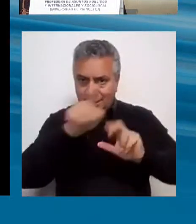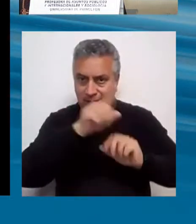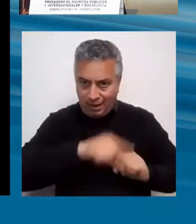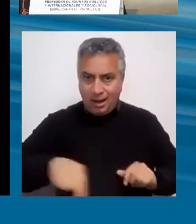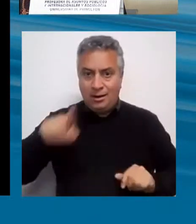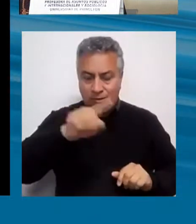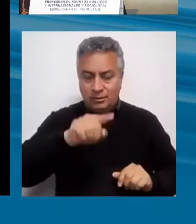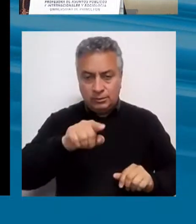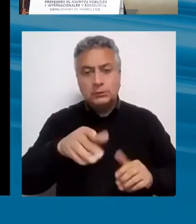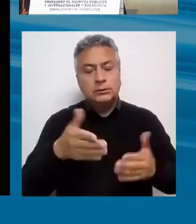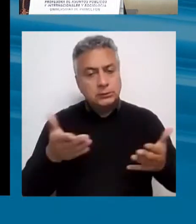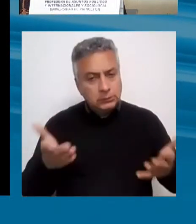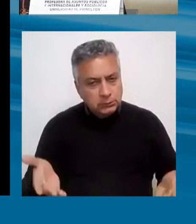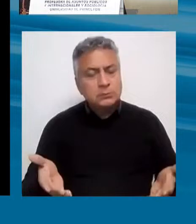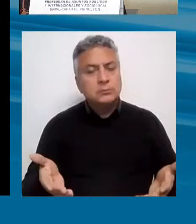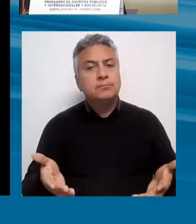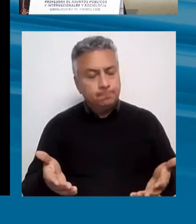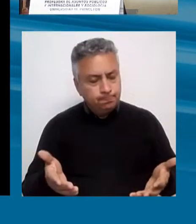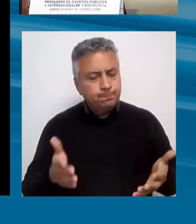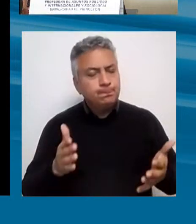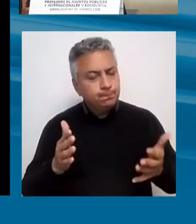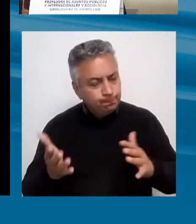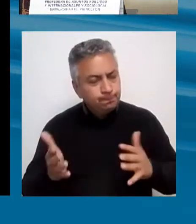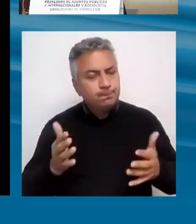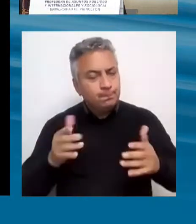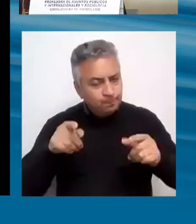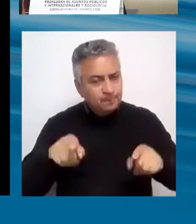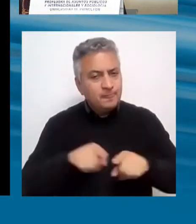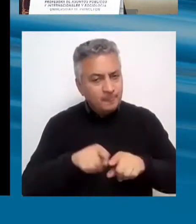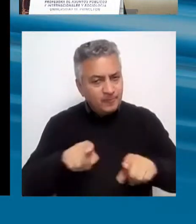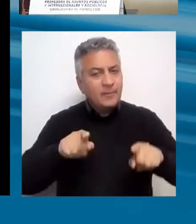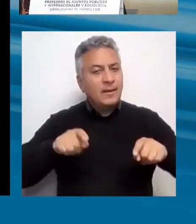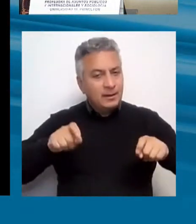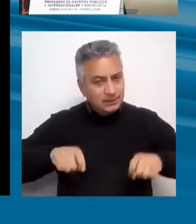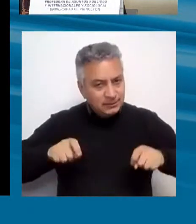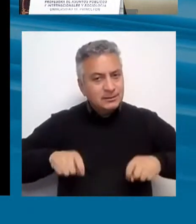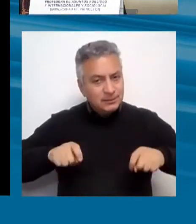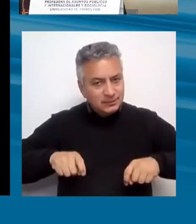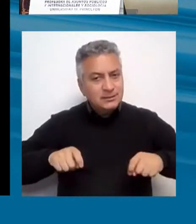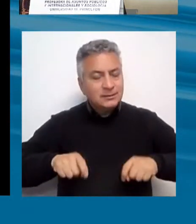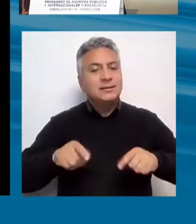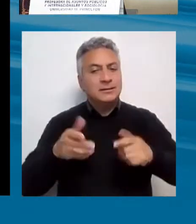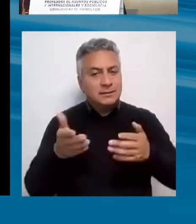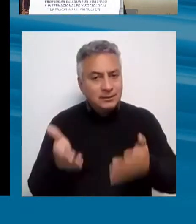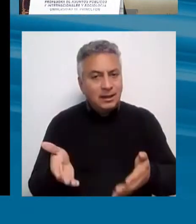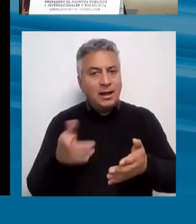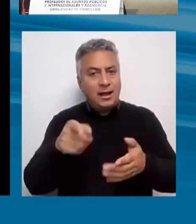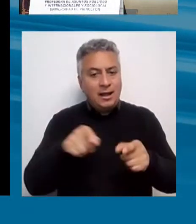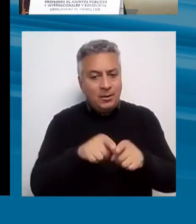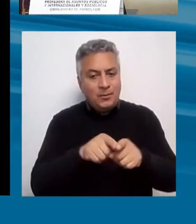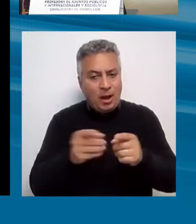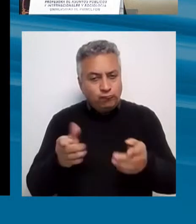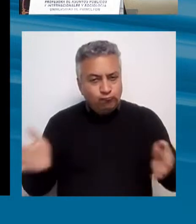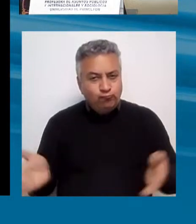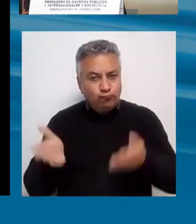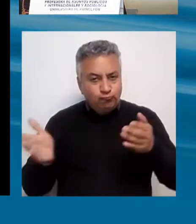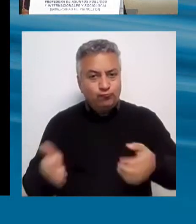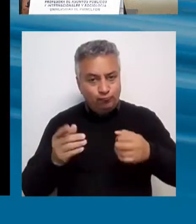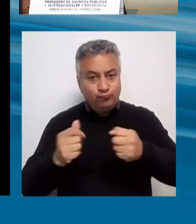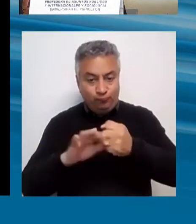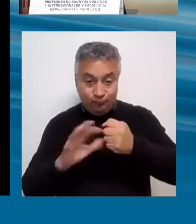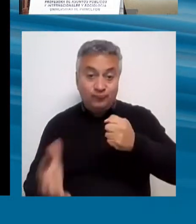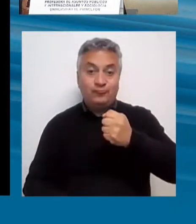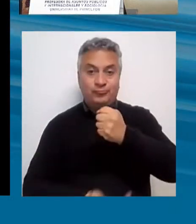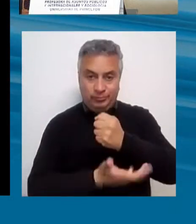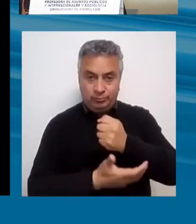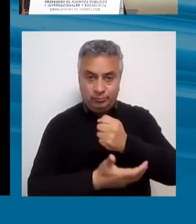promoting mobility requires considering both the persistence of poverty and the persistence of wealth. And you well